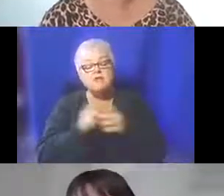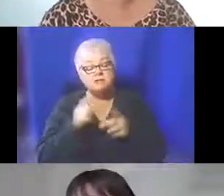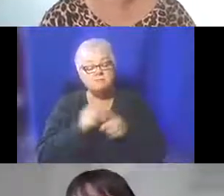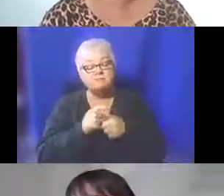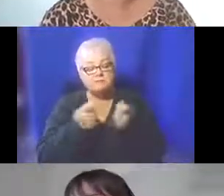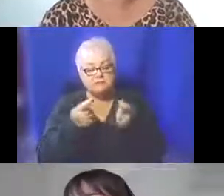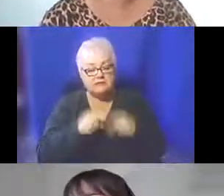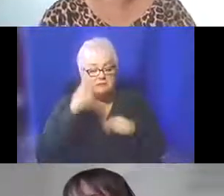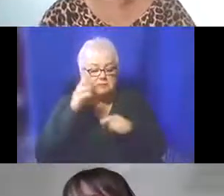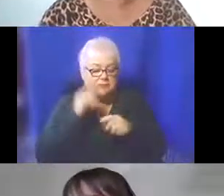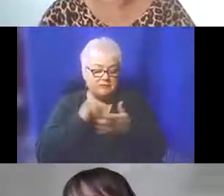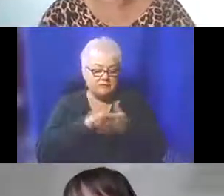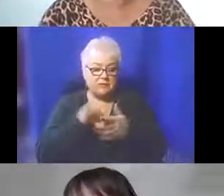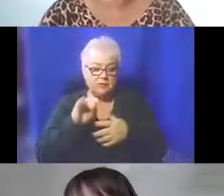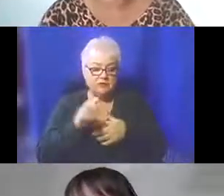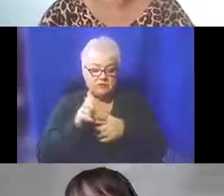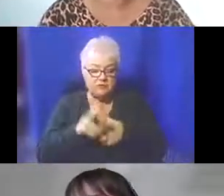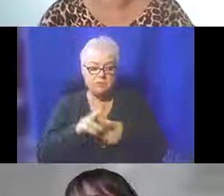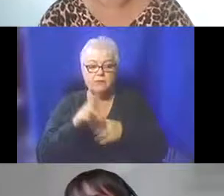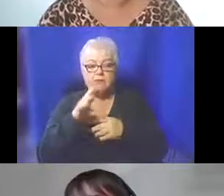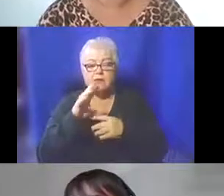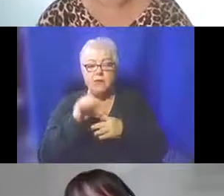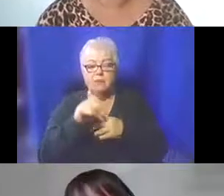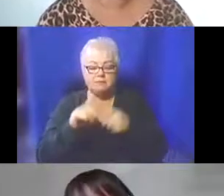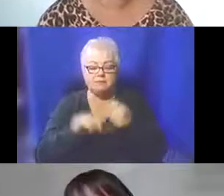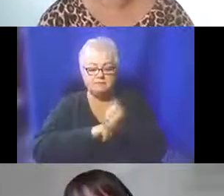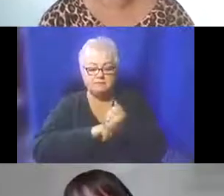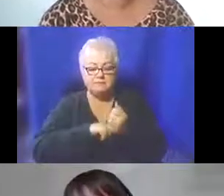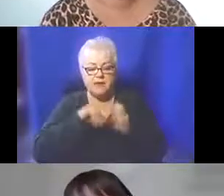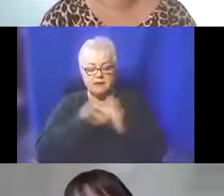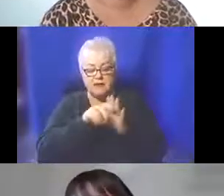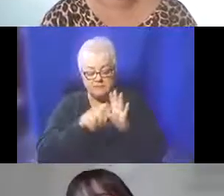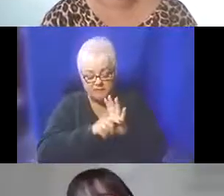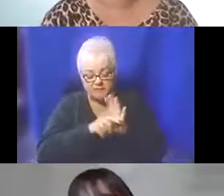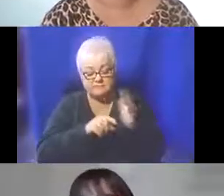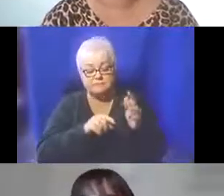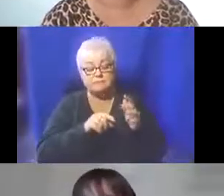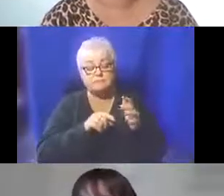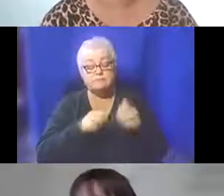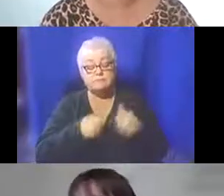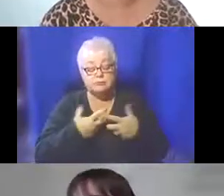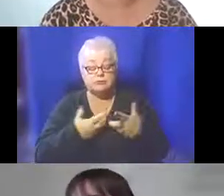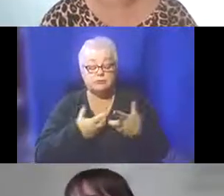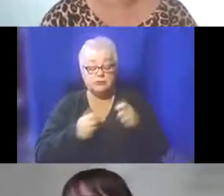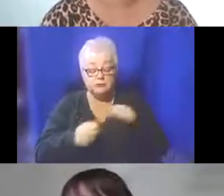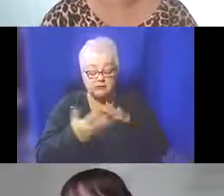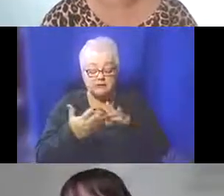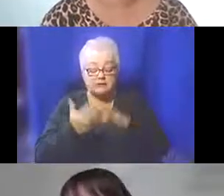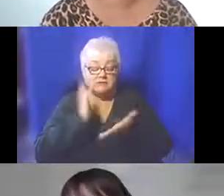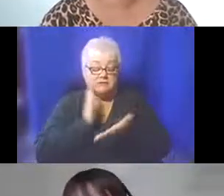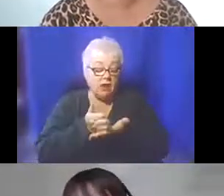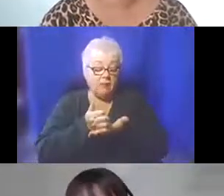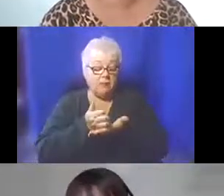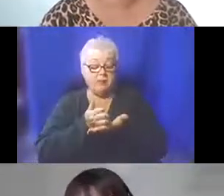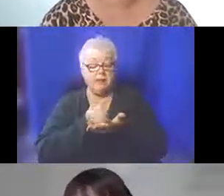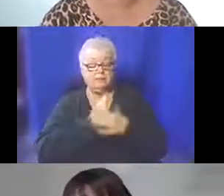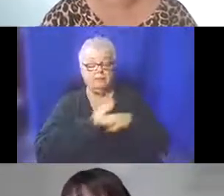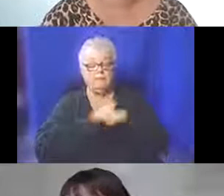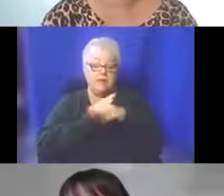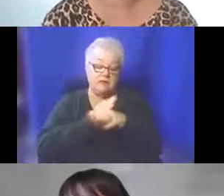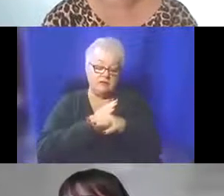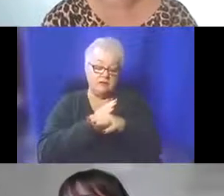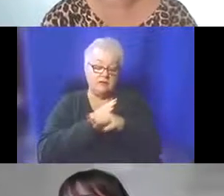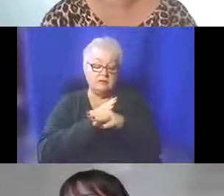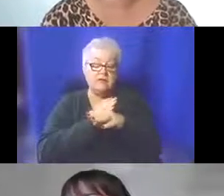OHSU. CAP works to implement the identified priorities of survivors to address, stop, and prevent harassment and